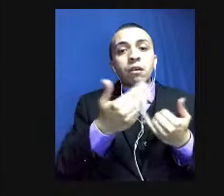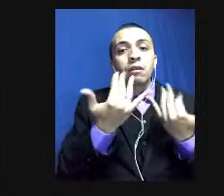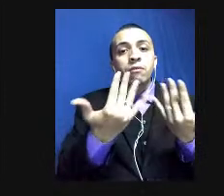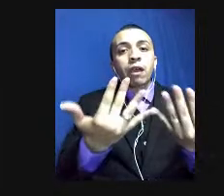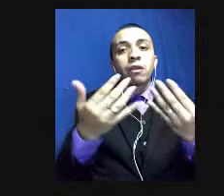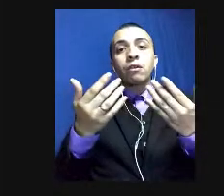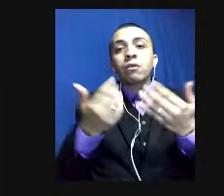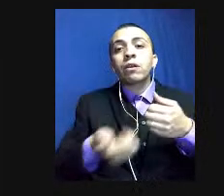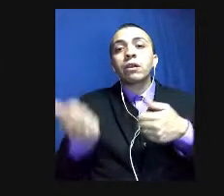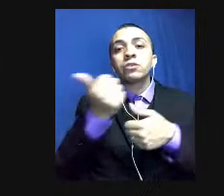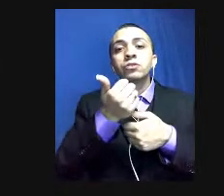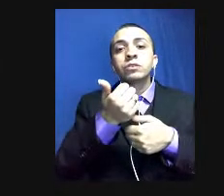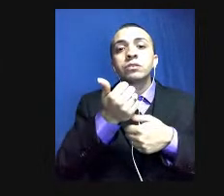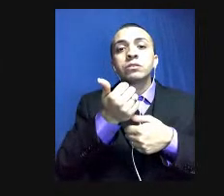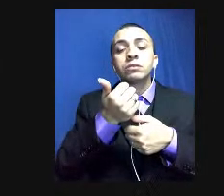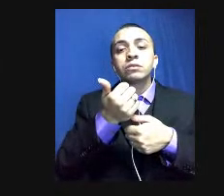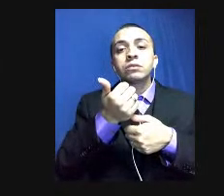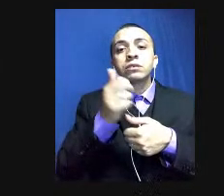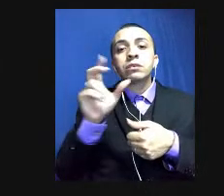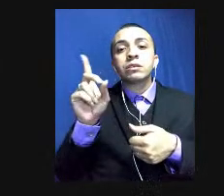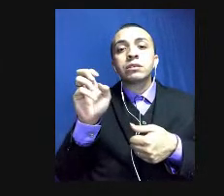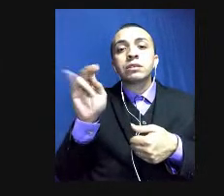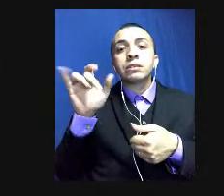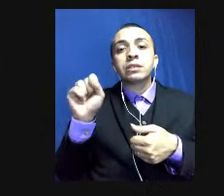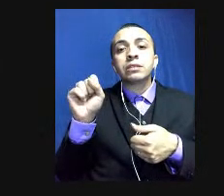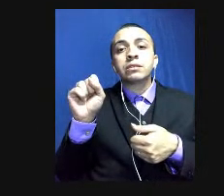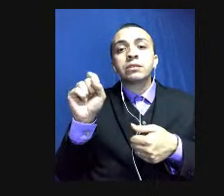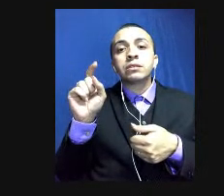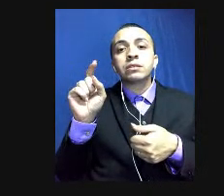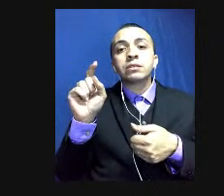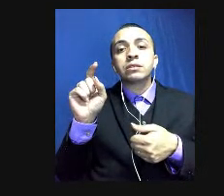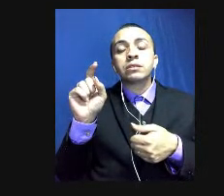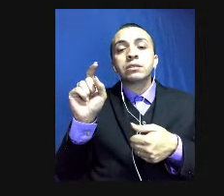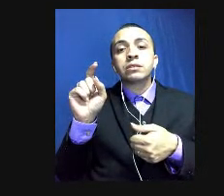administrator, Denise Ptolemy.